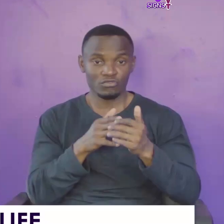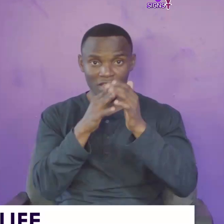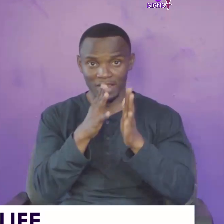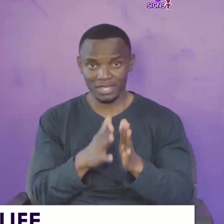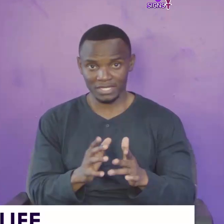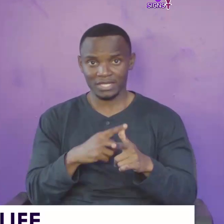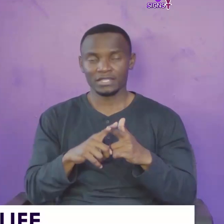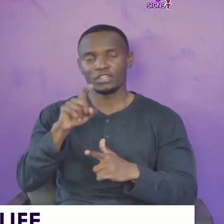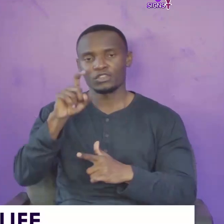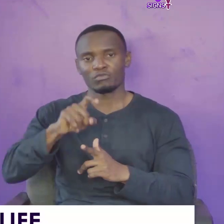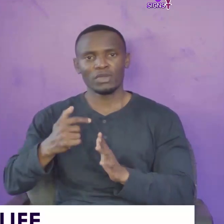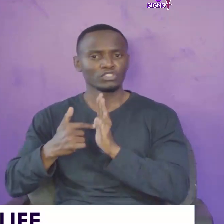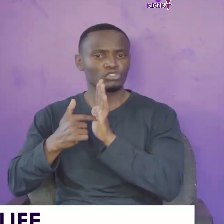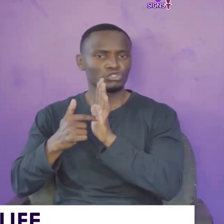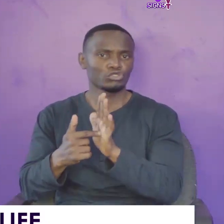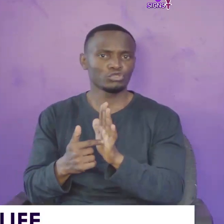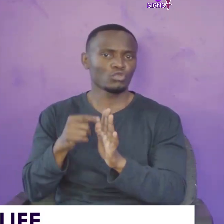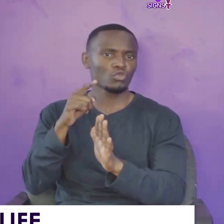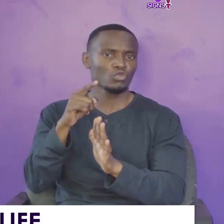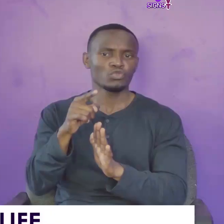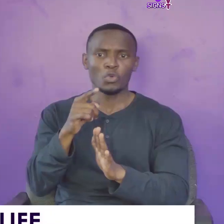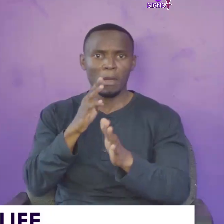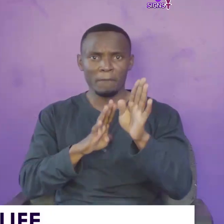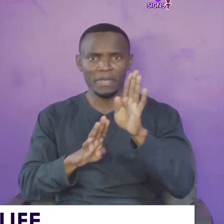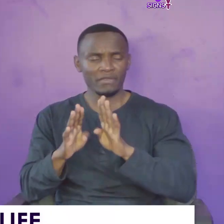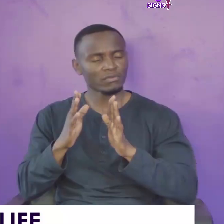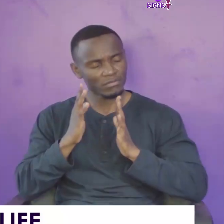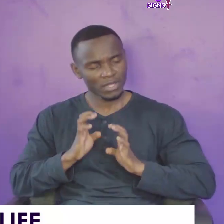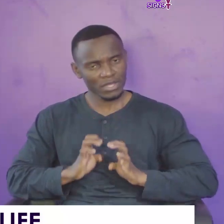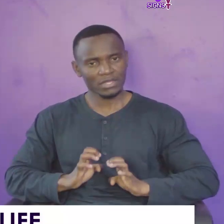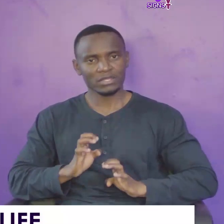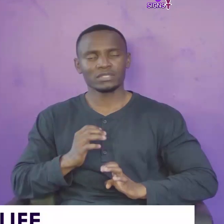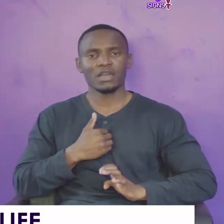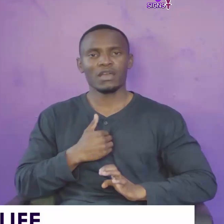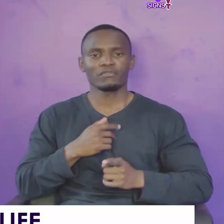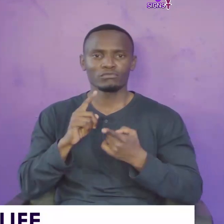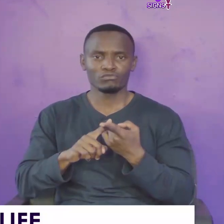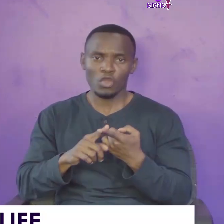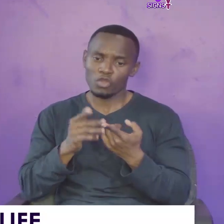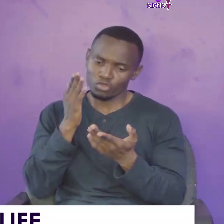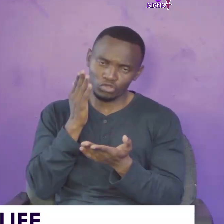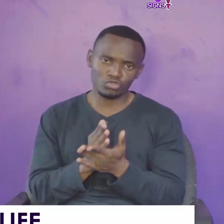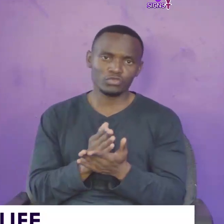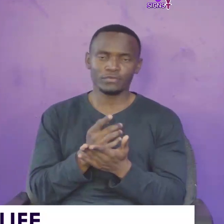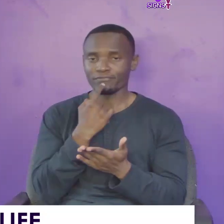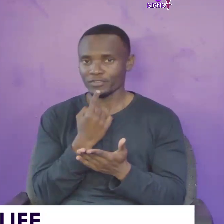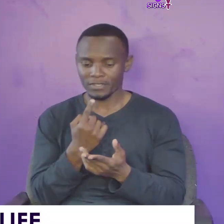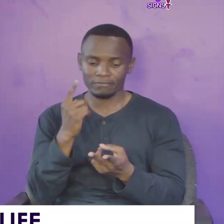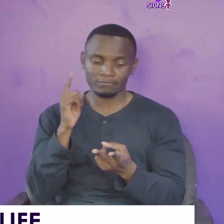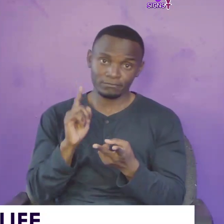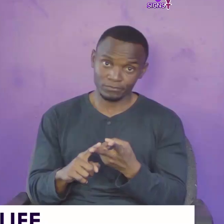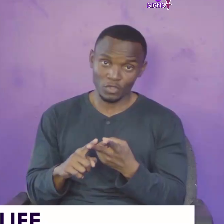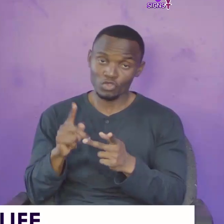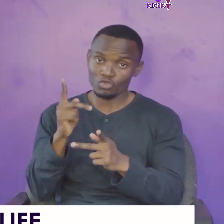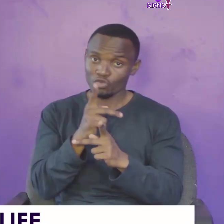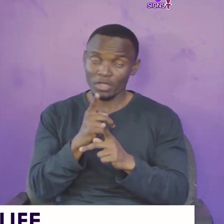your ethical behavior. You are truthful. You deliver whatever it is that you say, because our politicians unfortunately